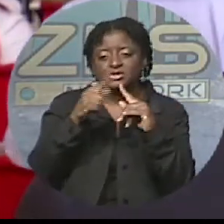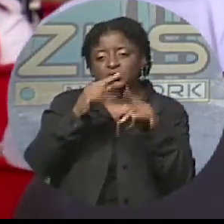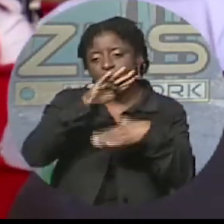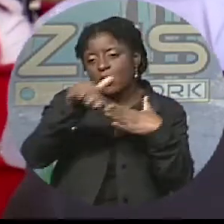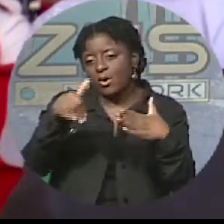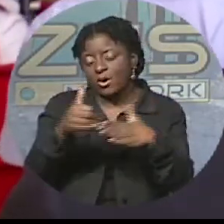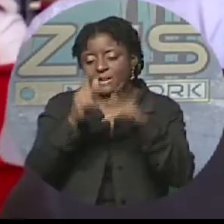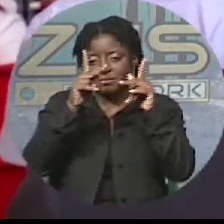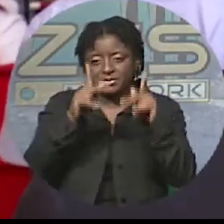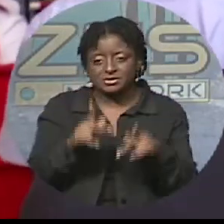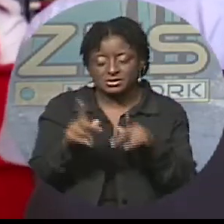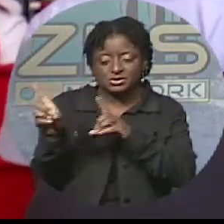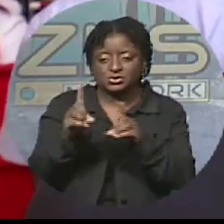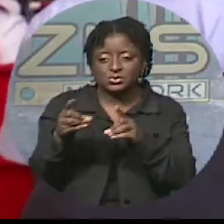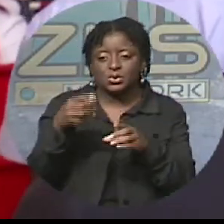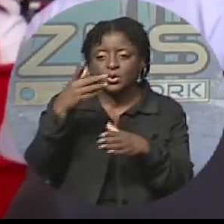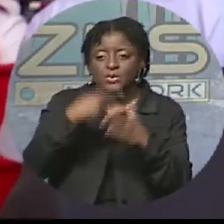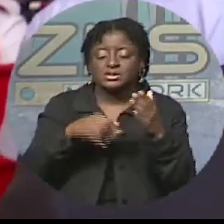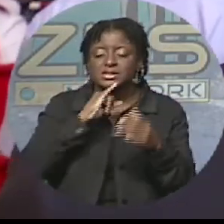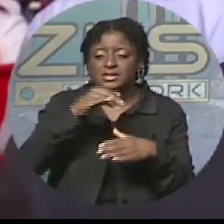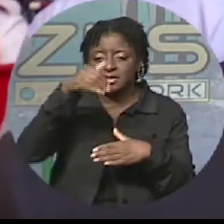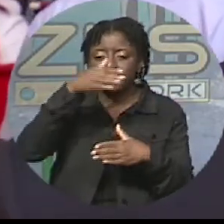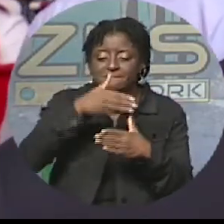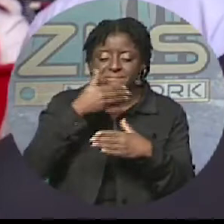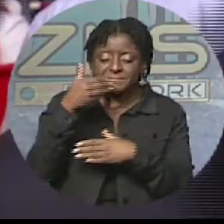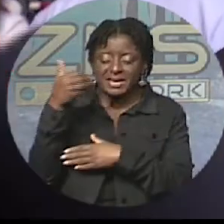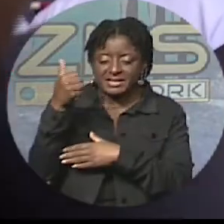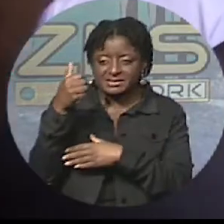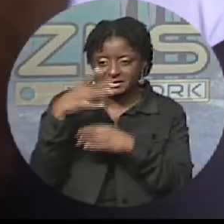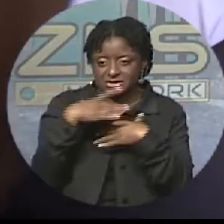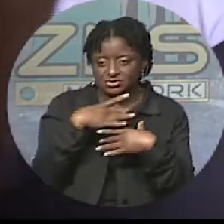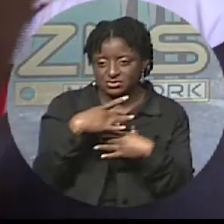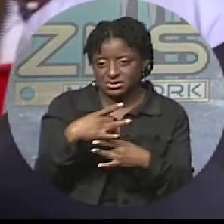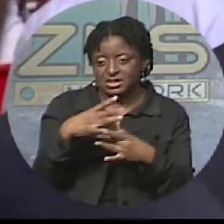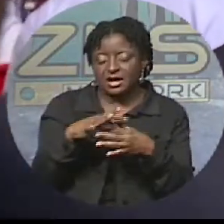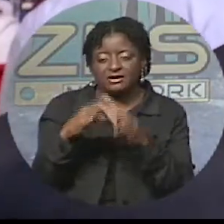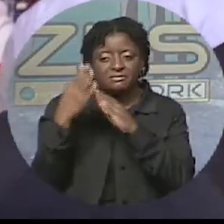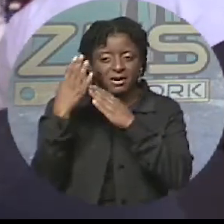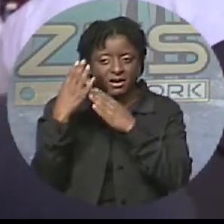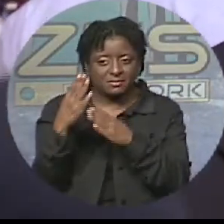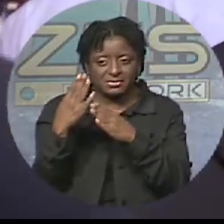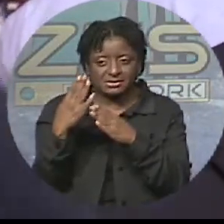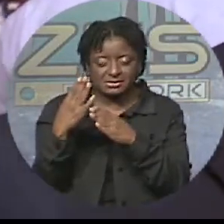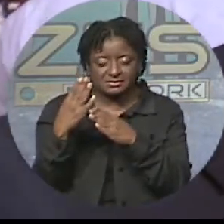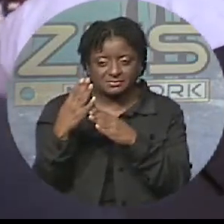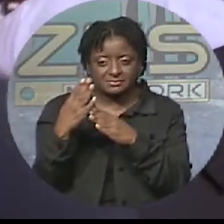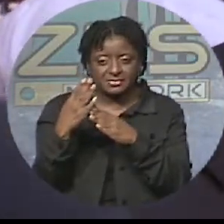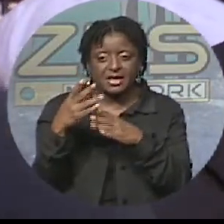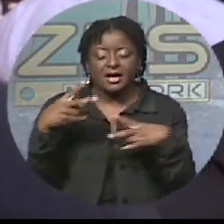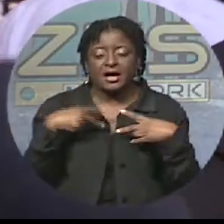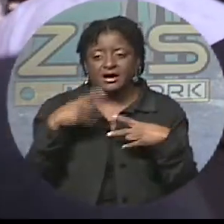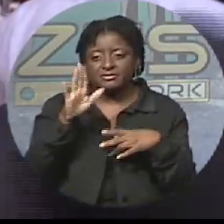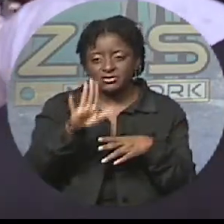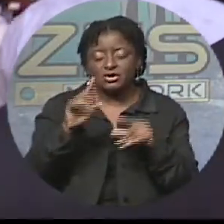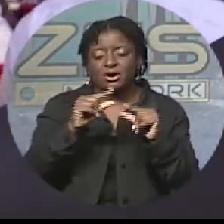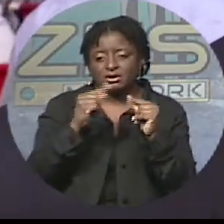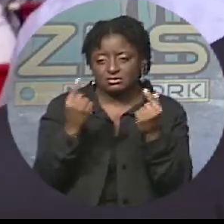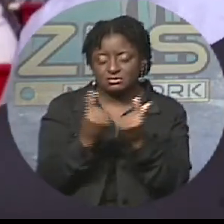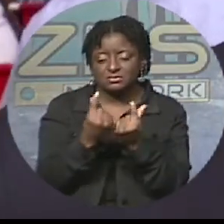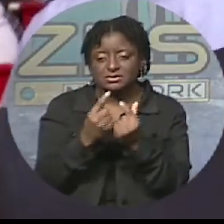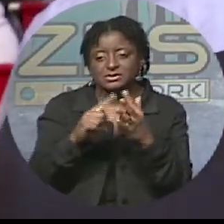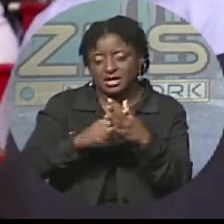and we certainly do what is in the best interest of the country, the Bahamas. Have your agencies begun meeting on how you're going to conduct this